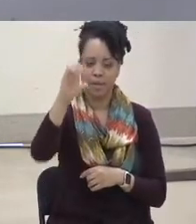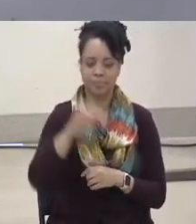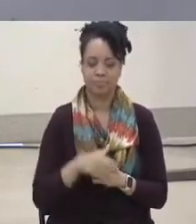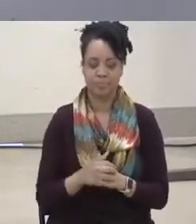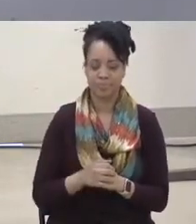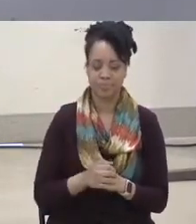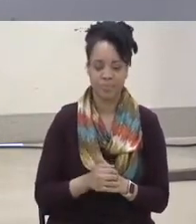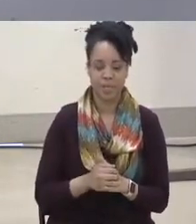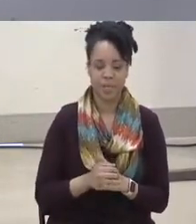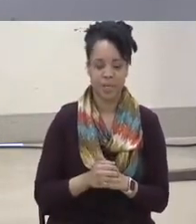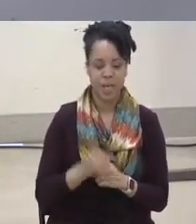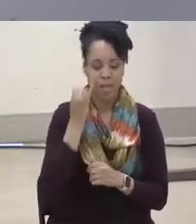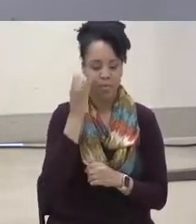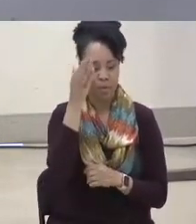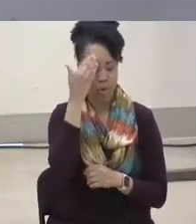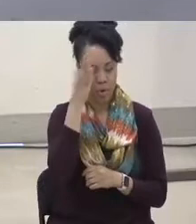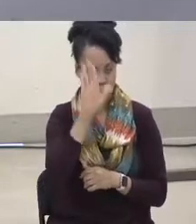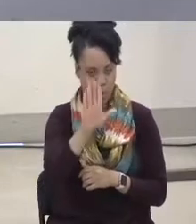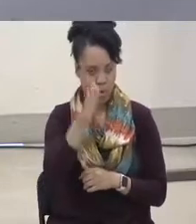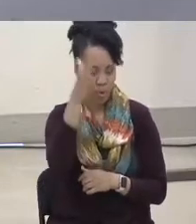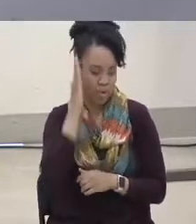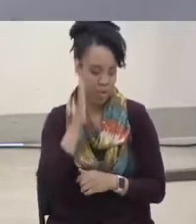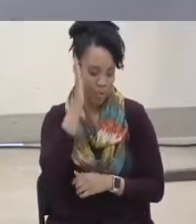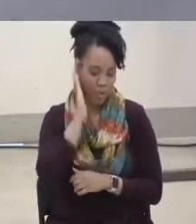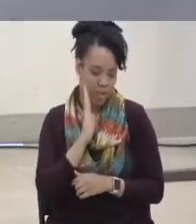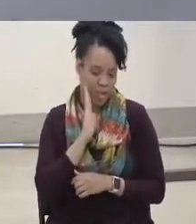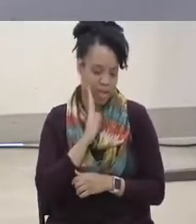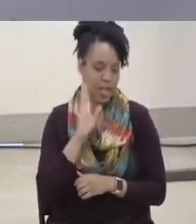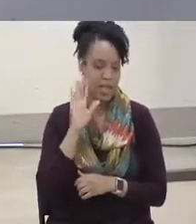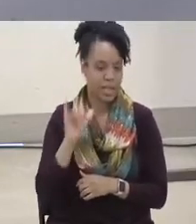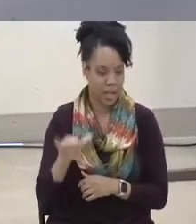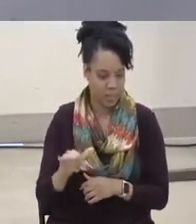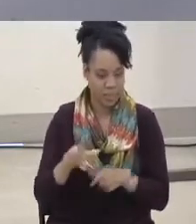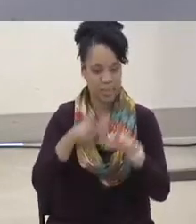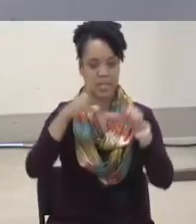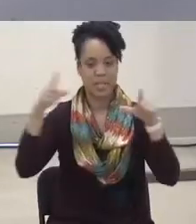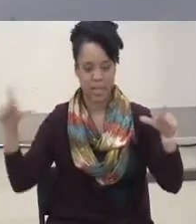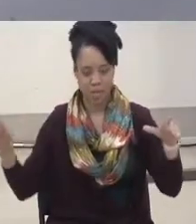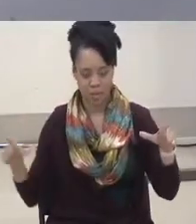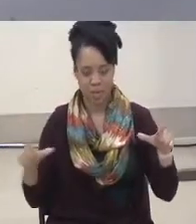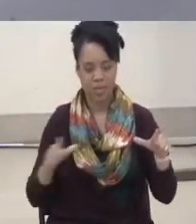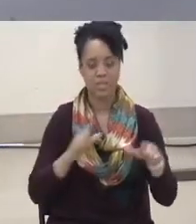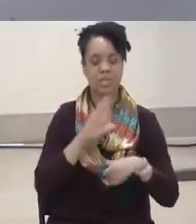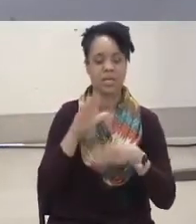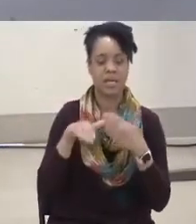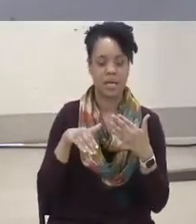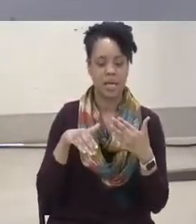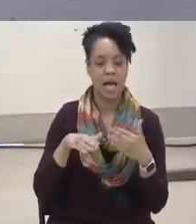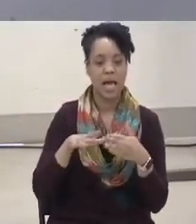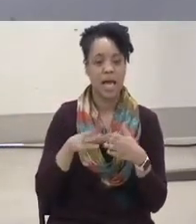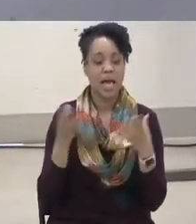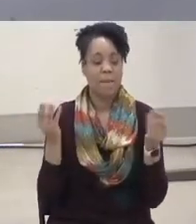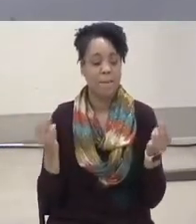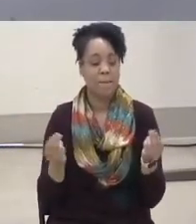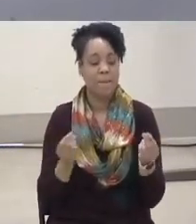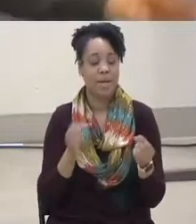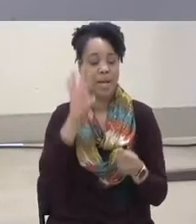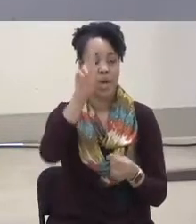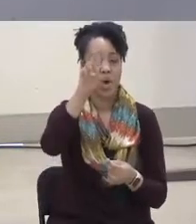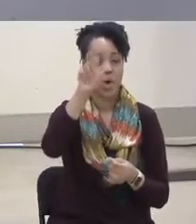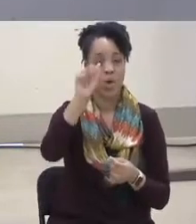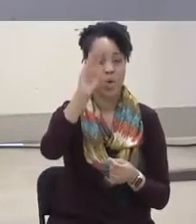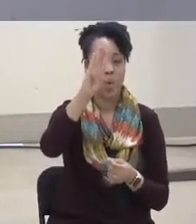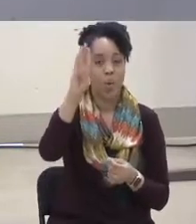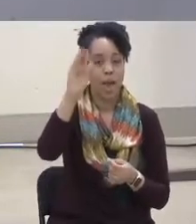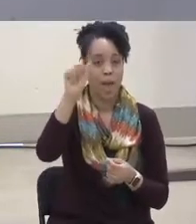you'll find out that was the language a lot of the rabbis spoke in the time of Jesus. Si tú estudias la historia, tú te das de